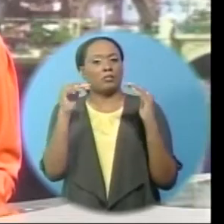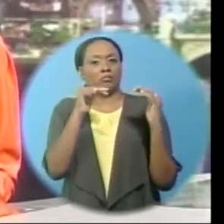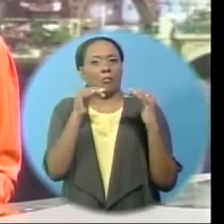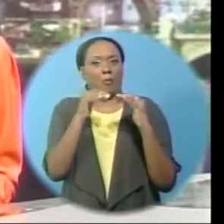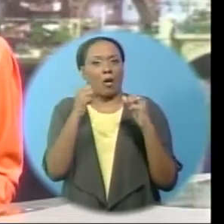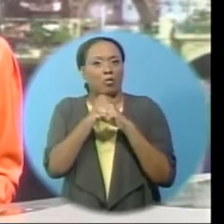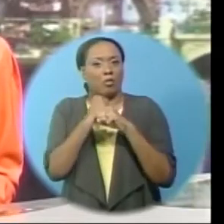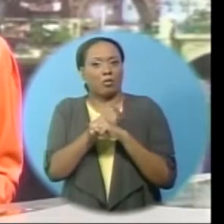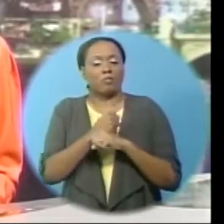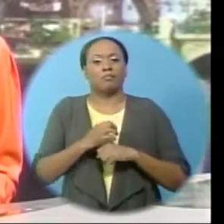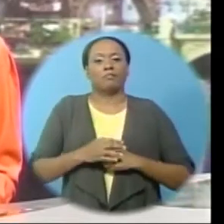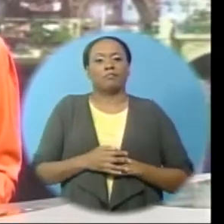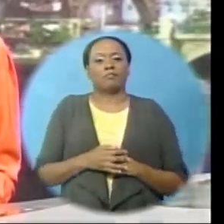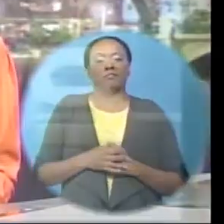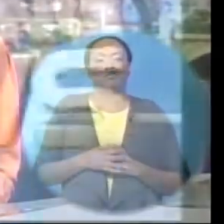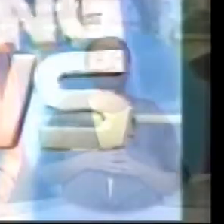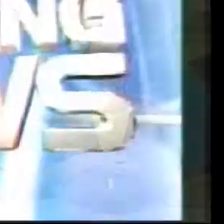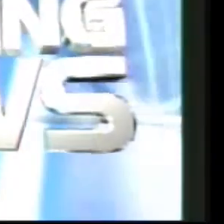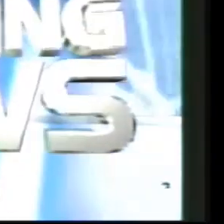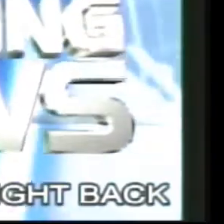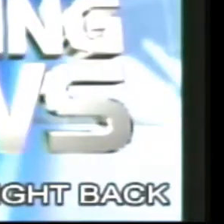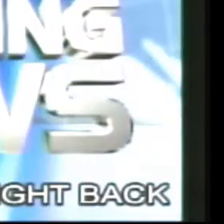crime.